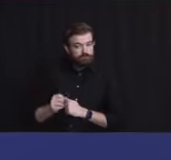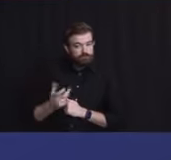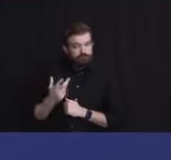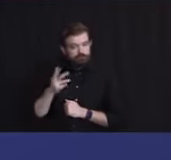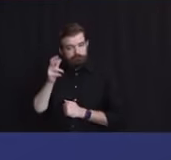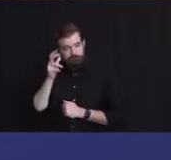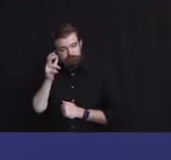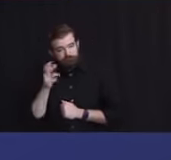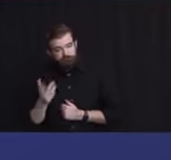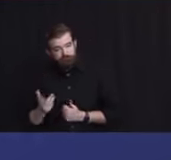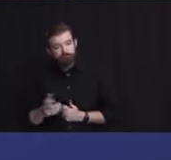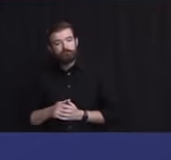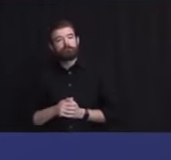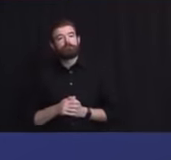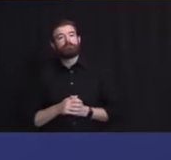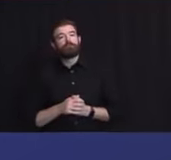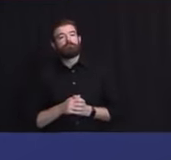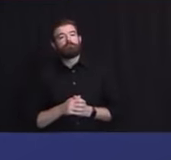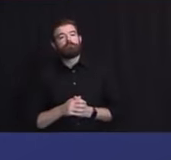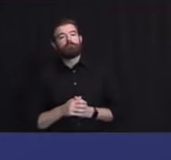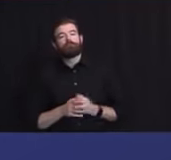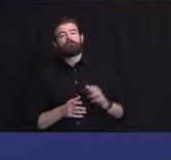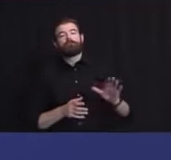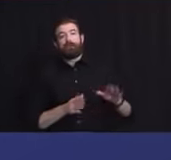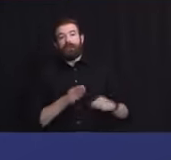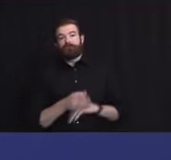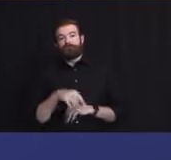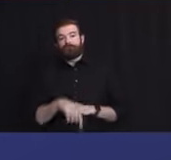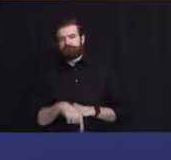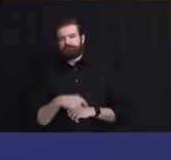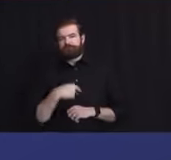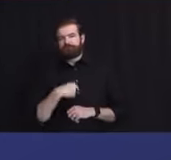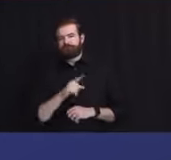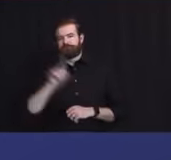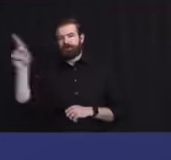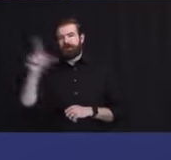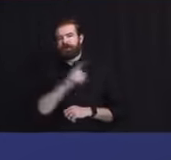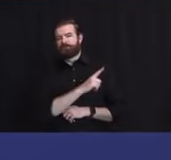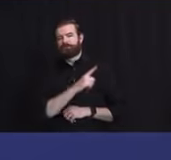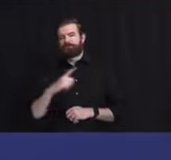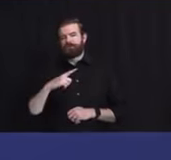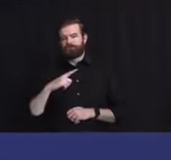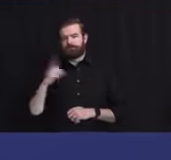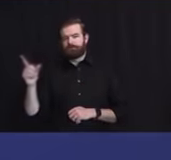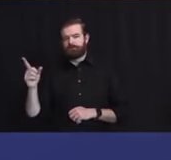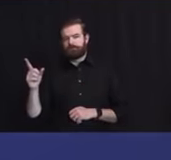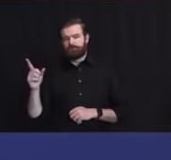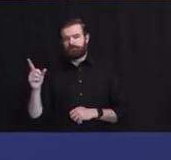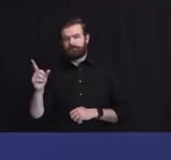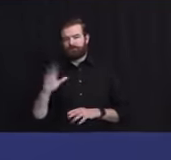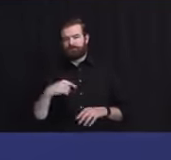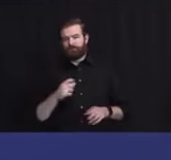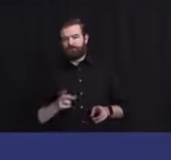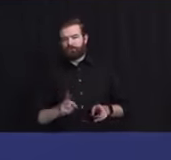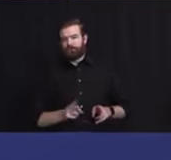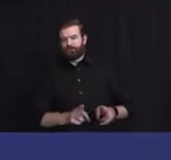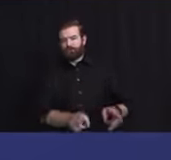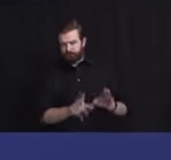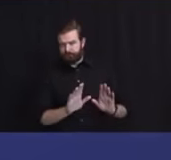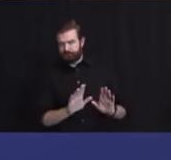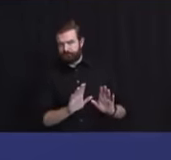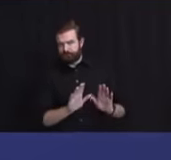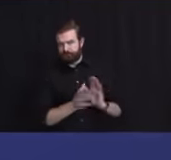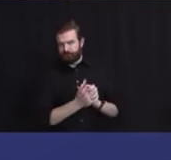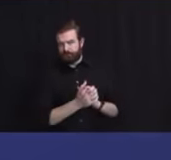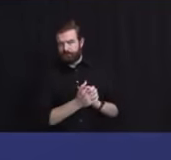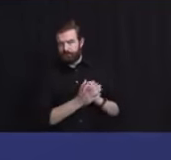honored to go next door after this and nominate another extraordinary member of our cabinet. What's left, Michael, is a fair amount of stuff.